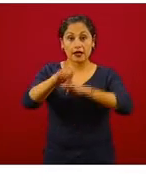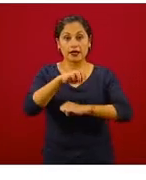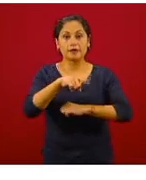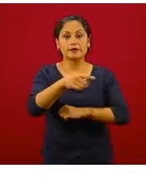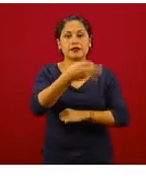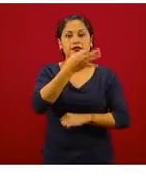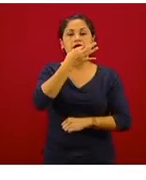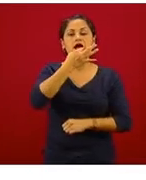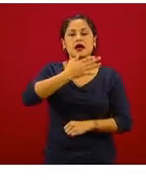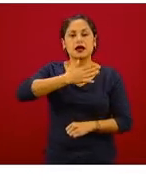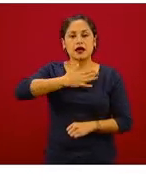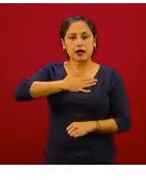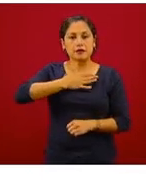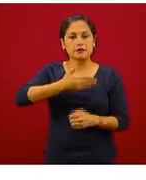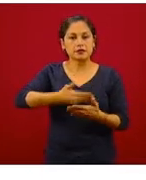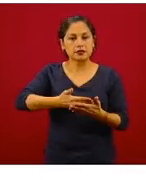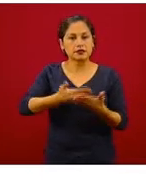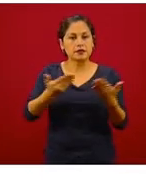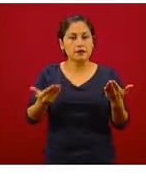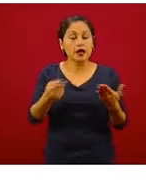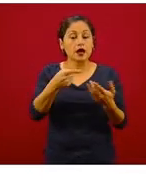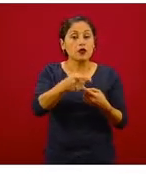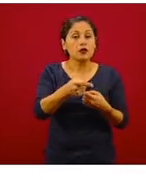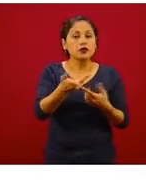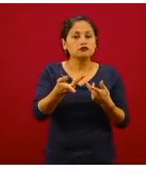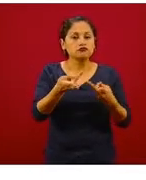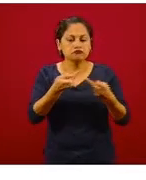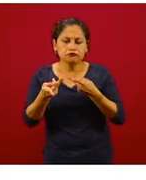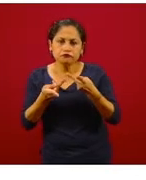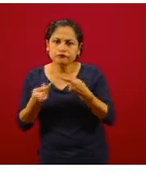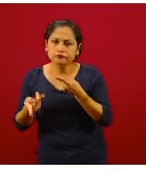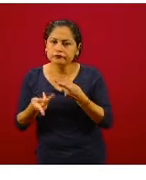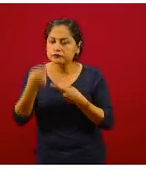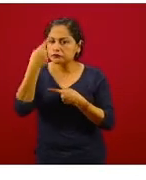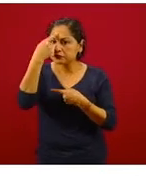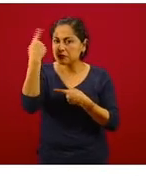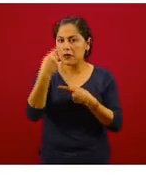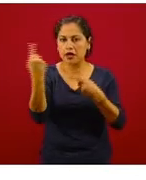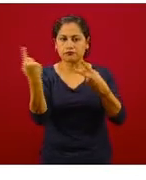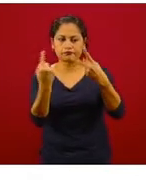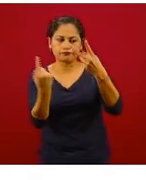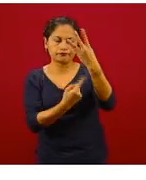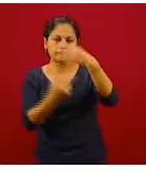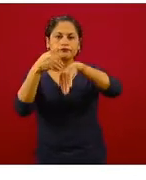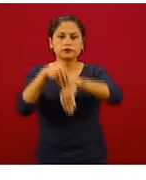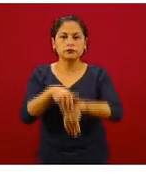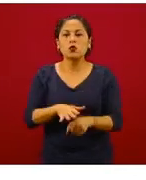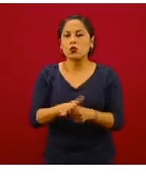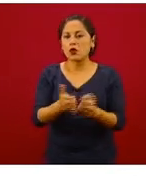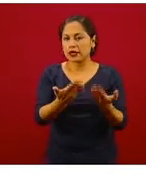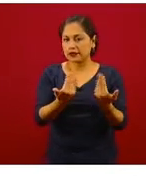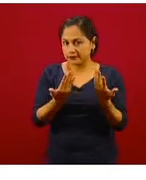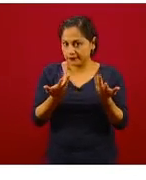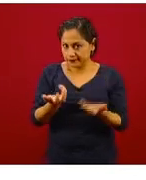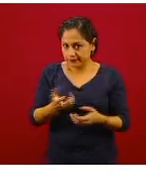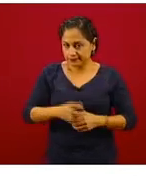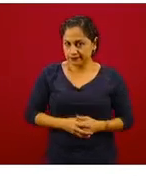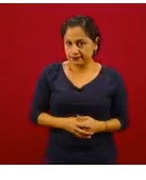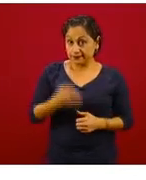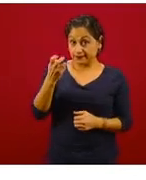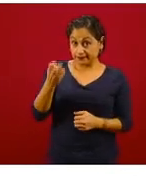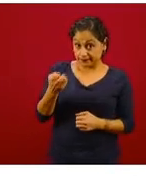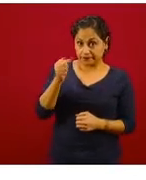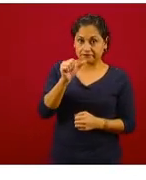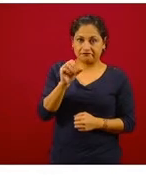PPE. Of course, the companies will has to let us know what their plan is to use